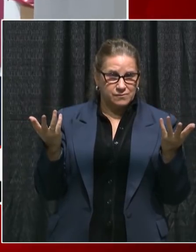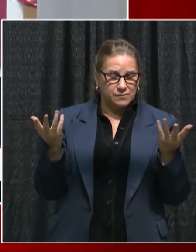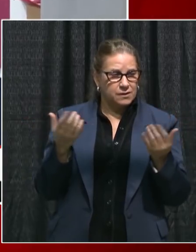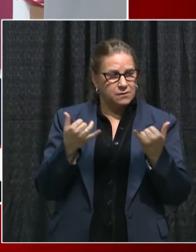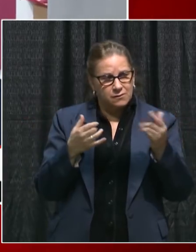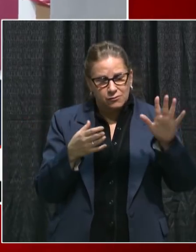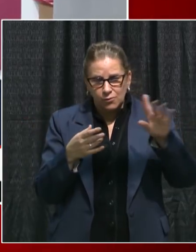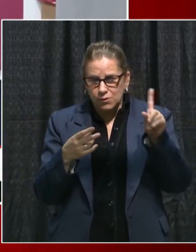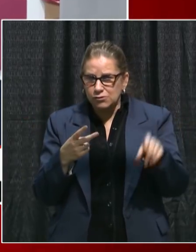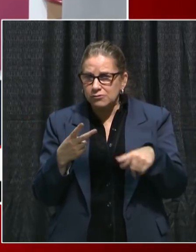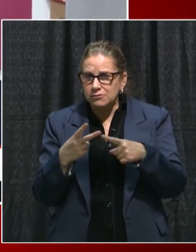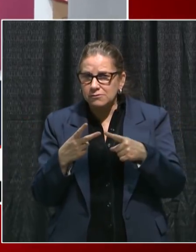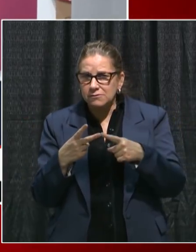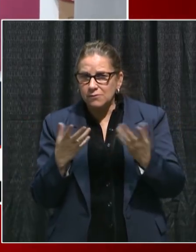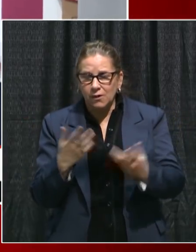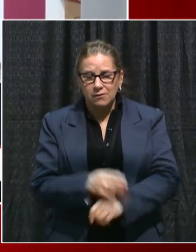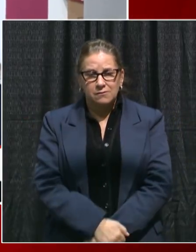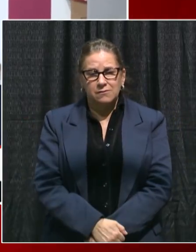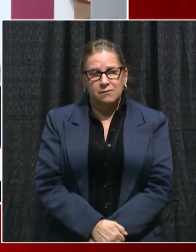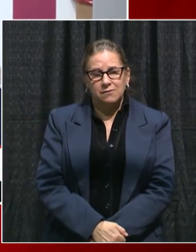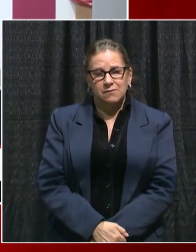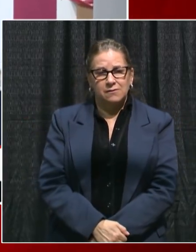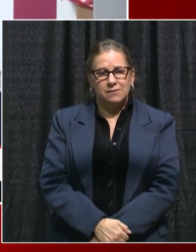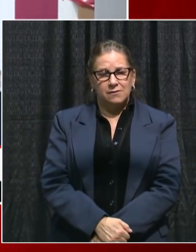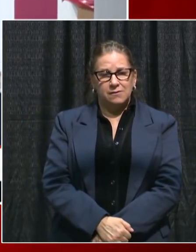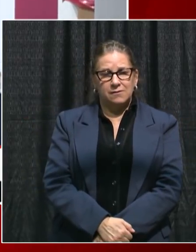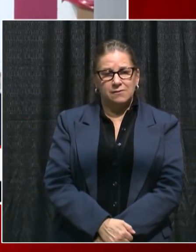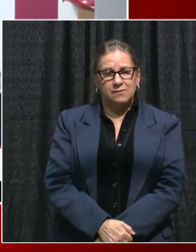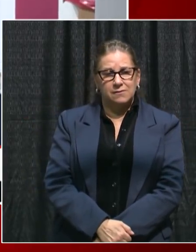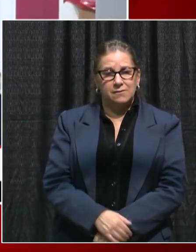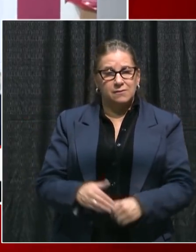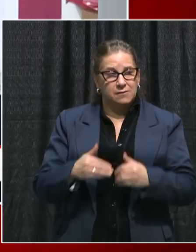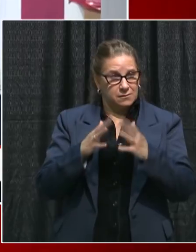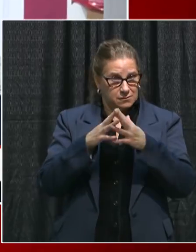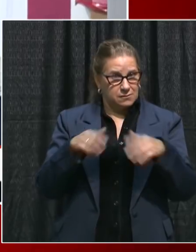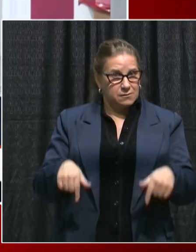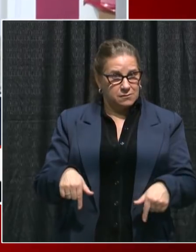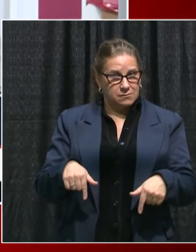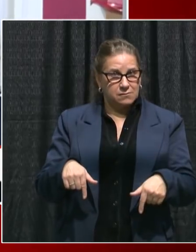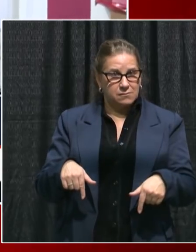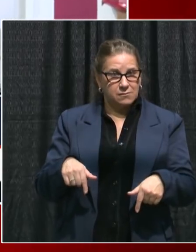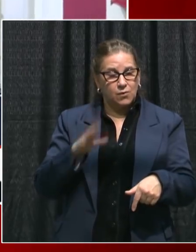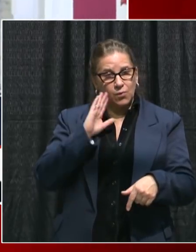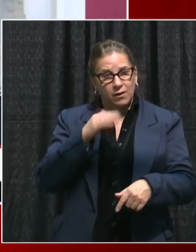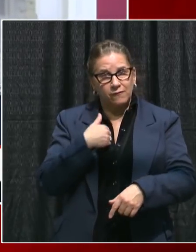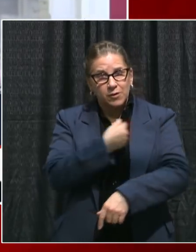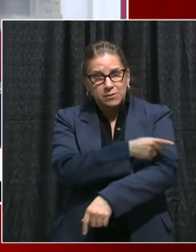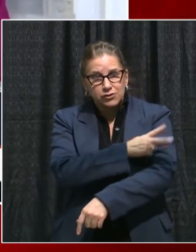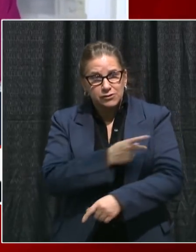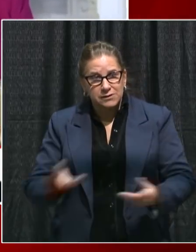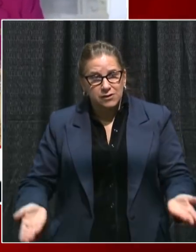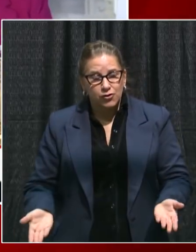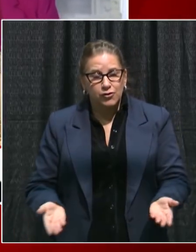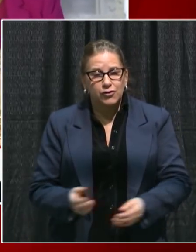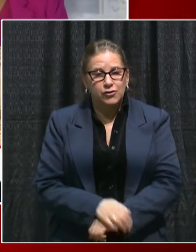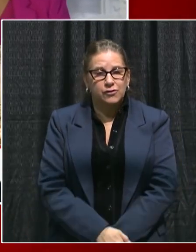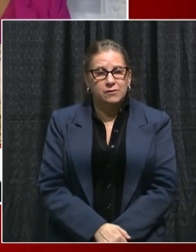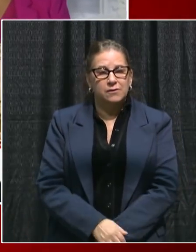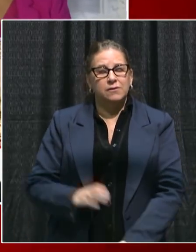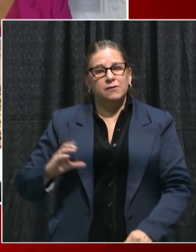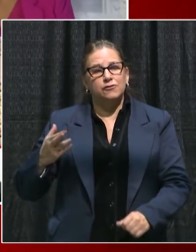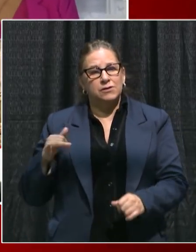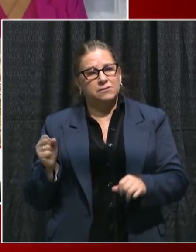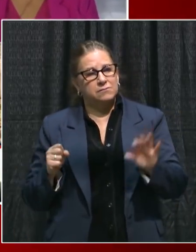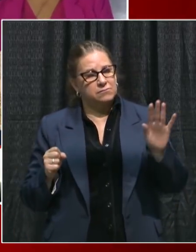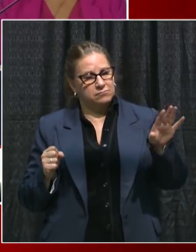just keep it running, even if you don't have patients here? Sure. Let me turn to Chris Geltart to talk about how